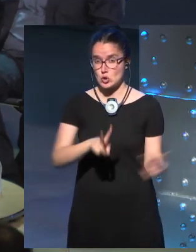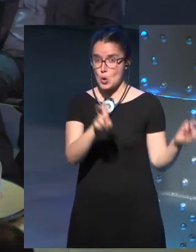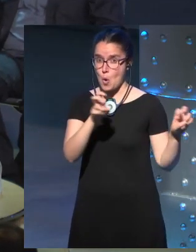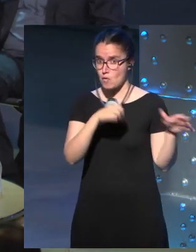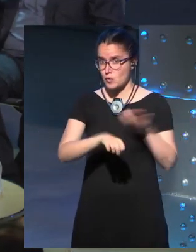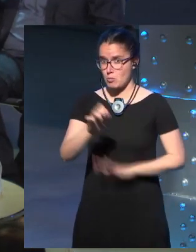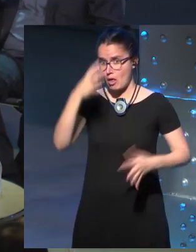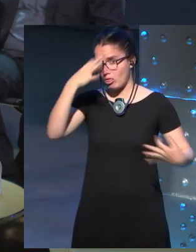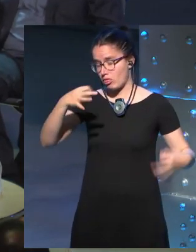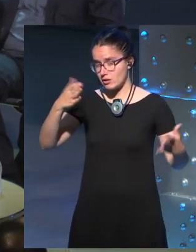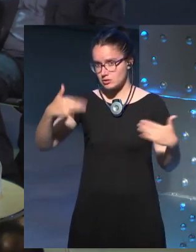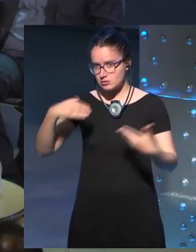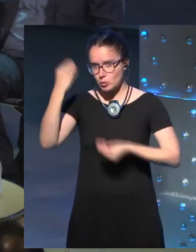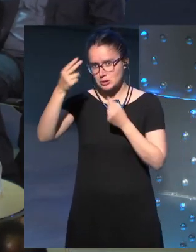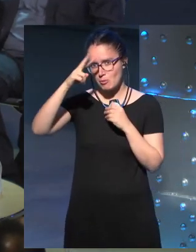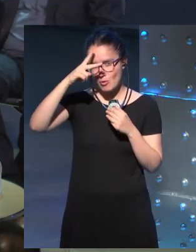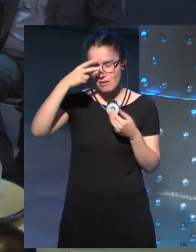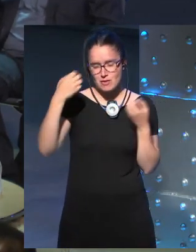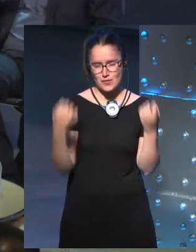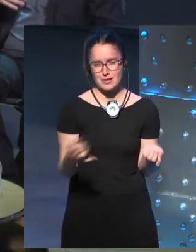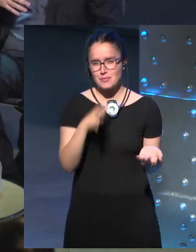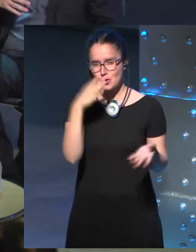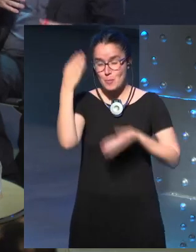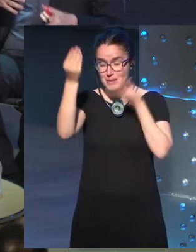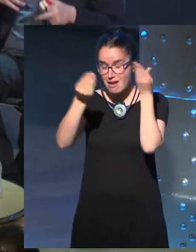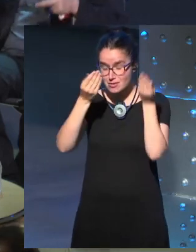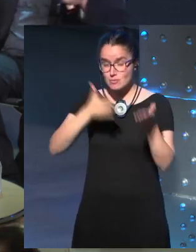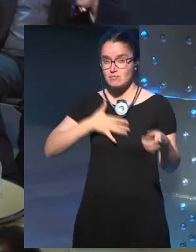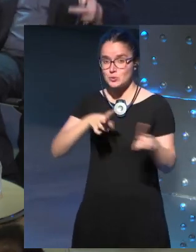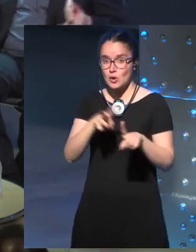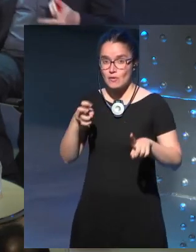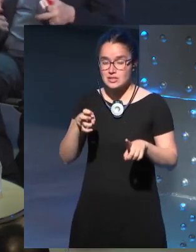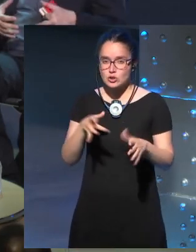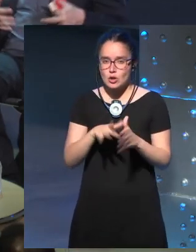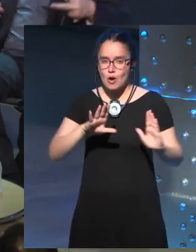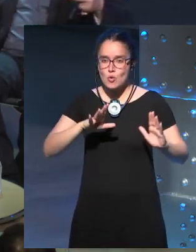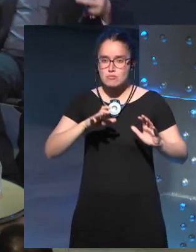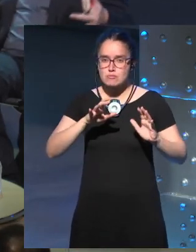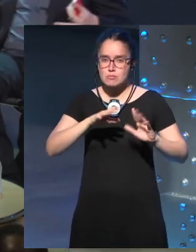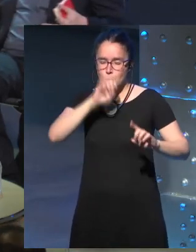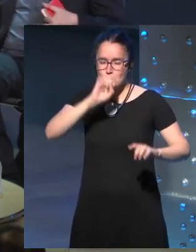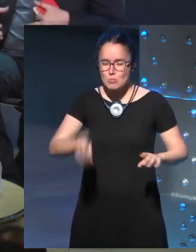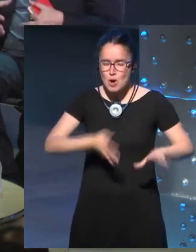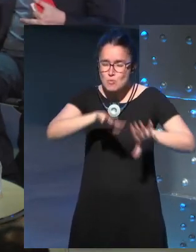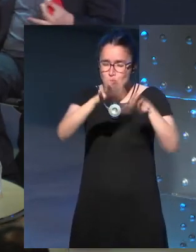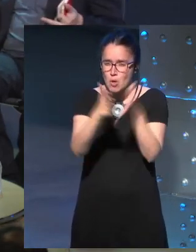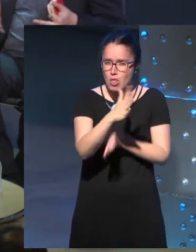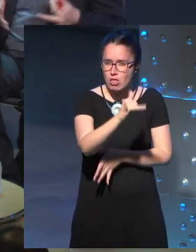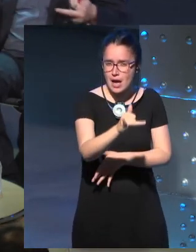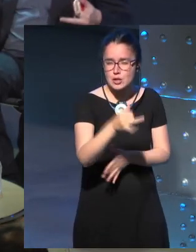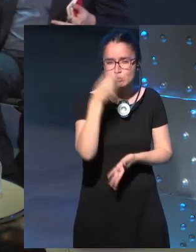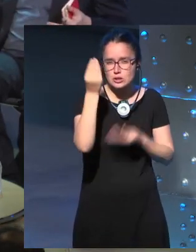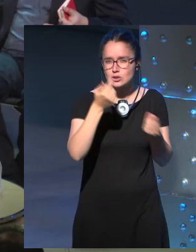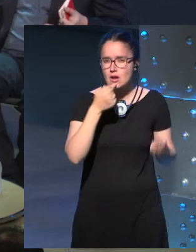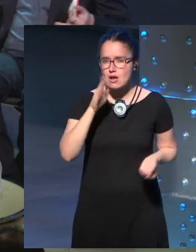the owners of new football are not naive at all, and I think that's a matter of concern, because I have the feeling that although it's a